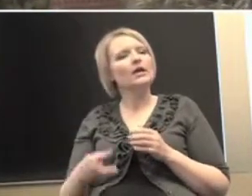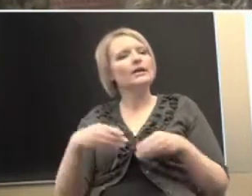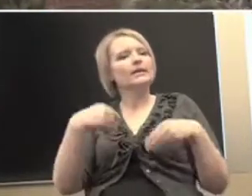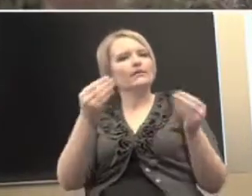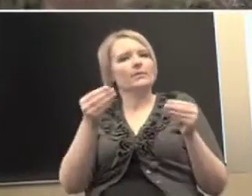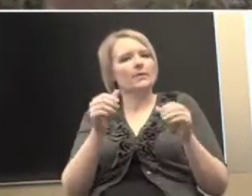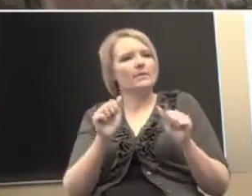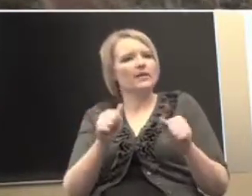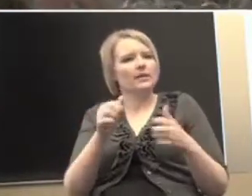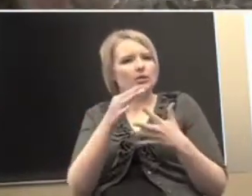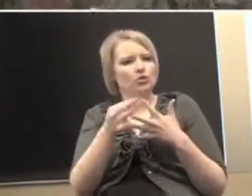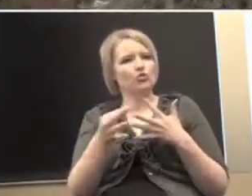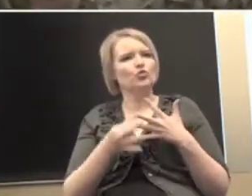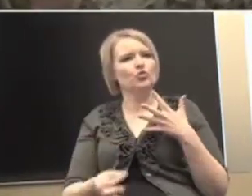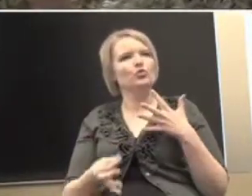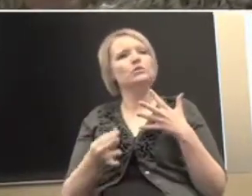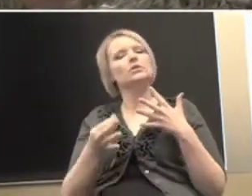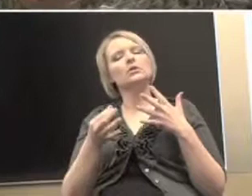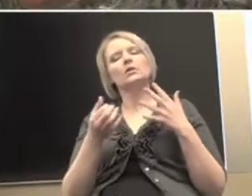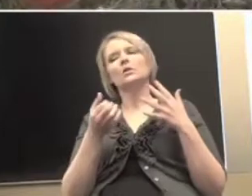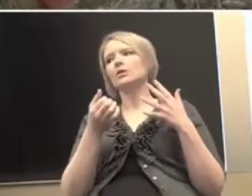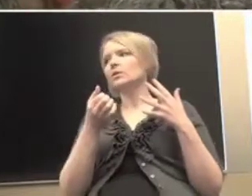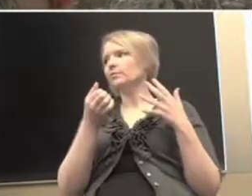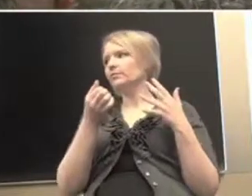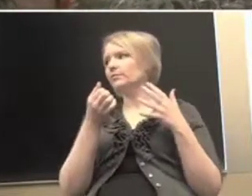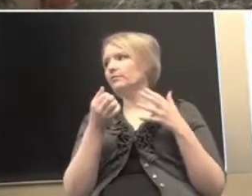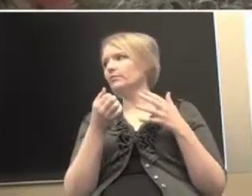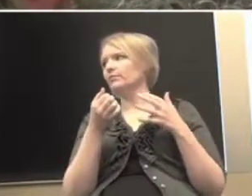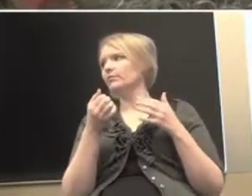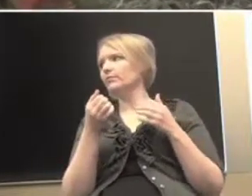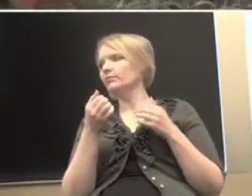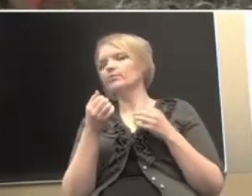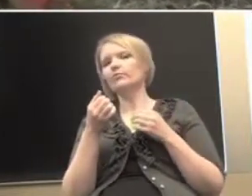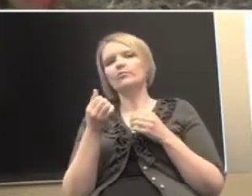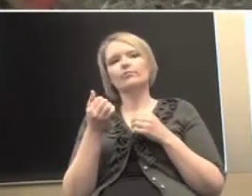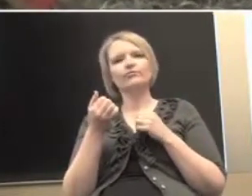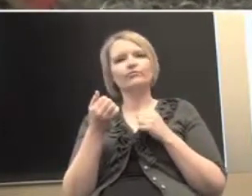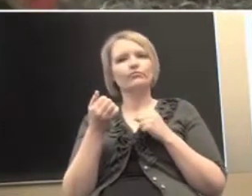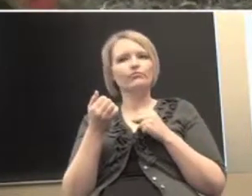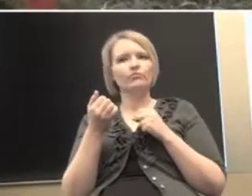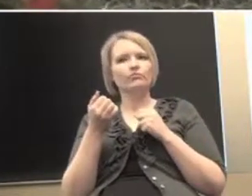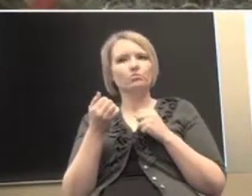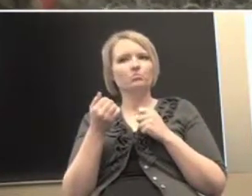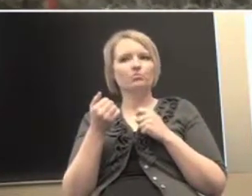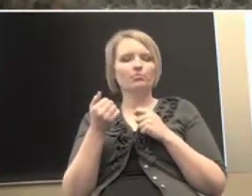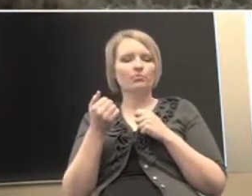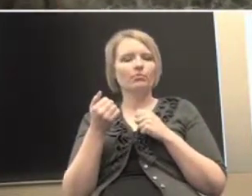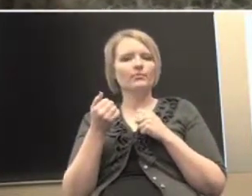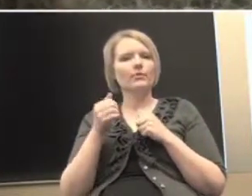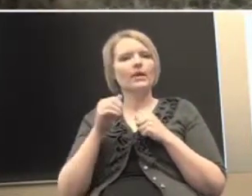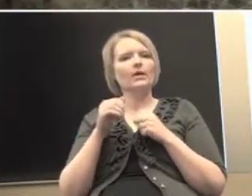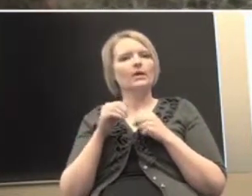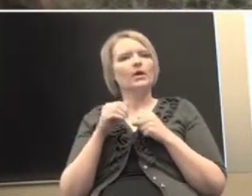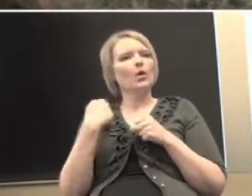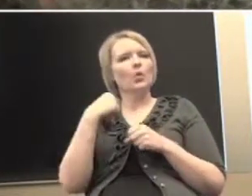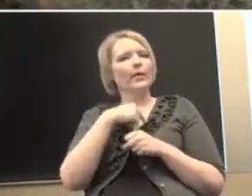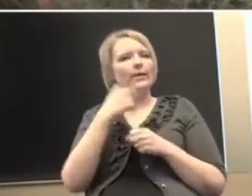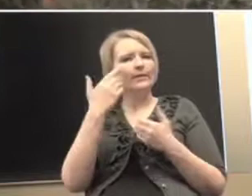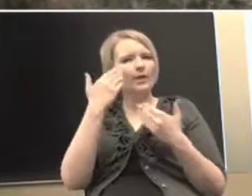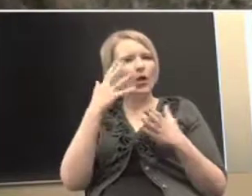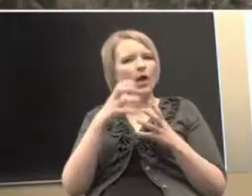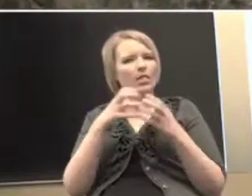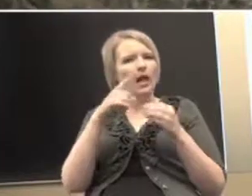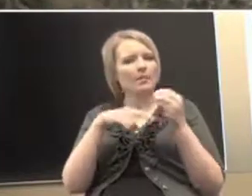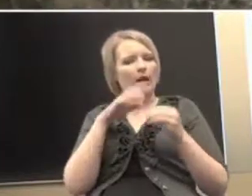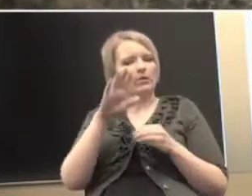for him at the time. And this is assuming that because it didn't have a lot of information about his functionality.